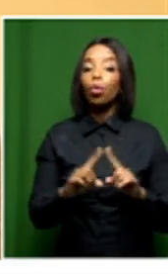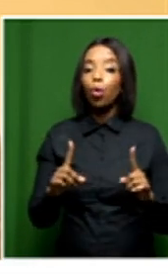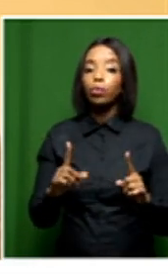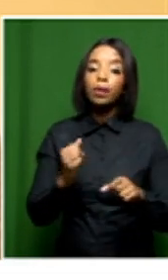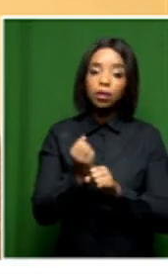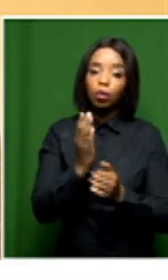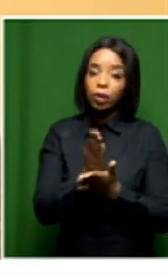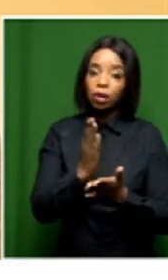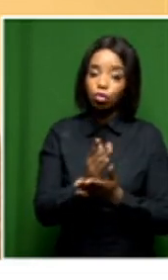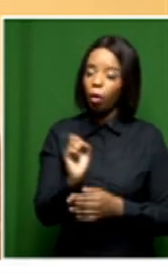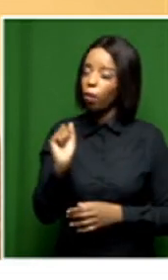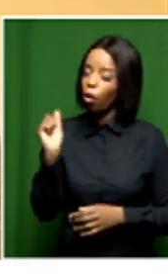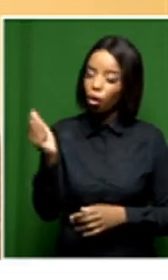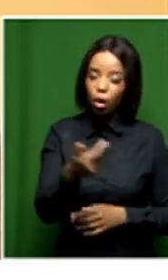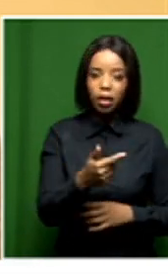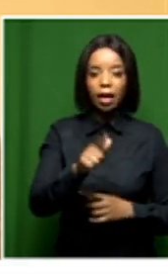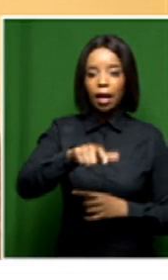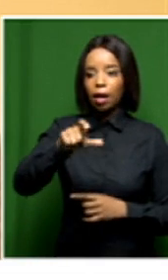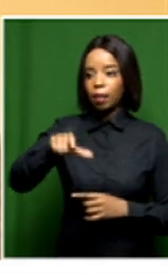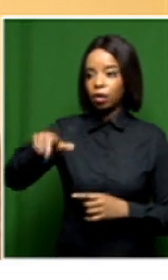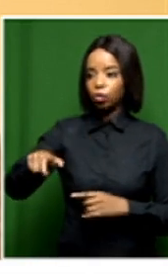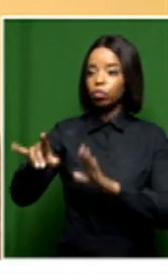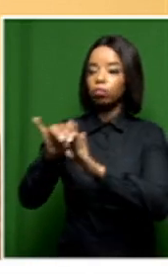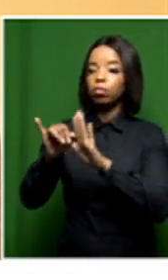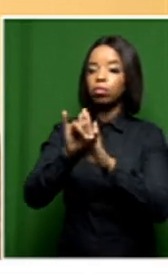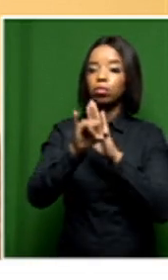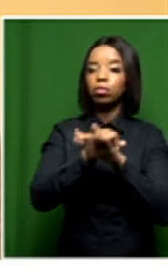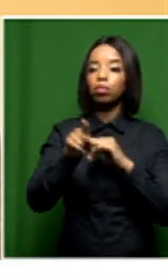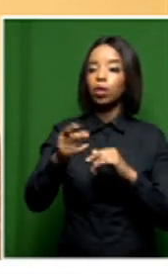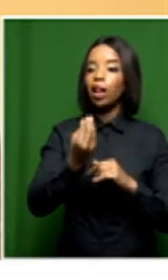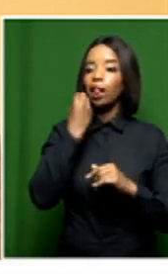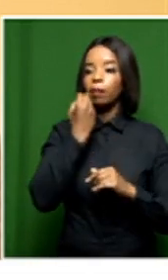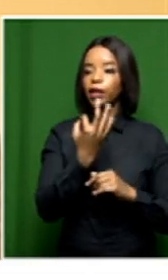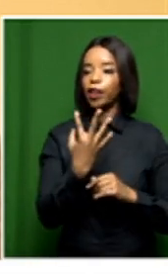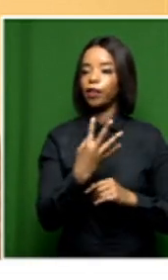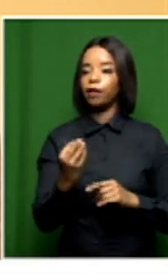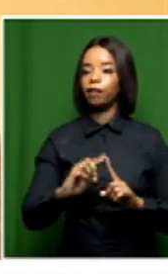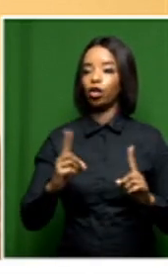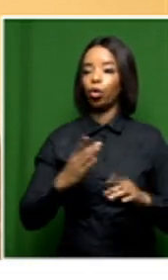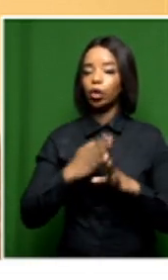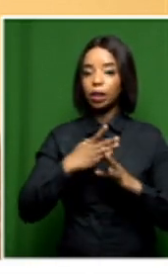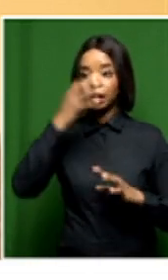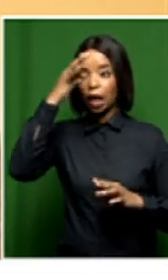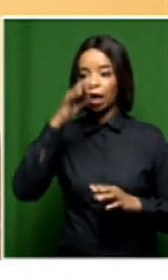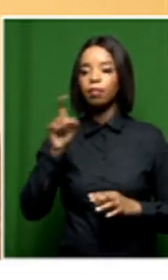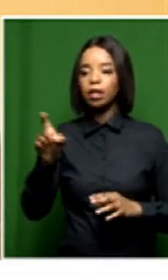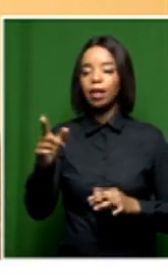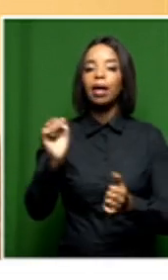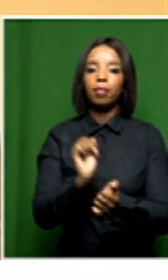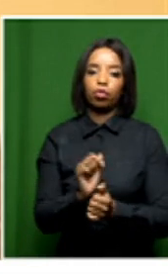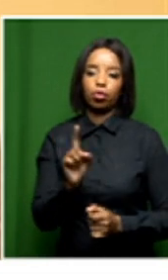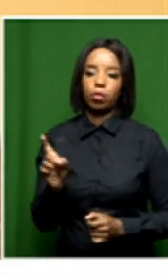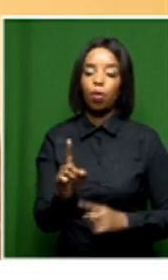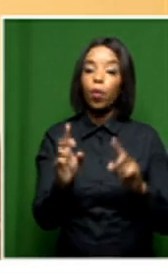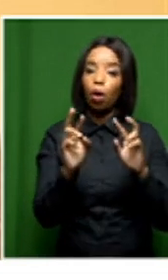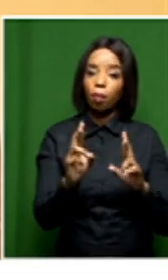them, those particular individuals who have been identified, cases are opened against them, and we think that the South African Police Service